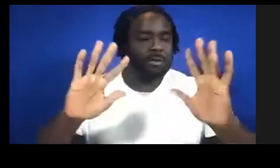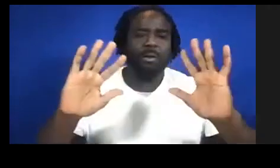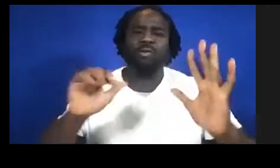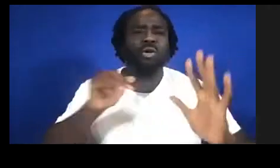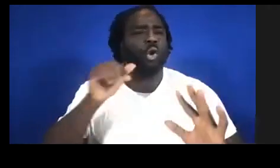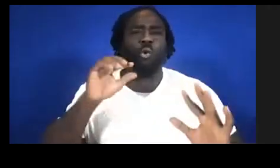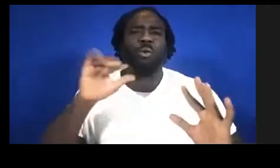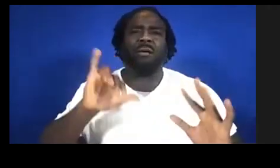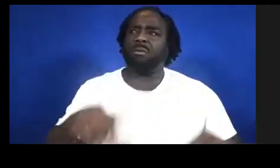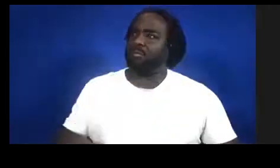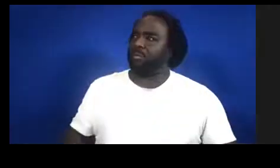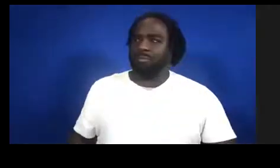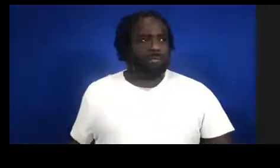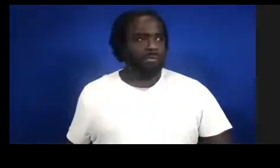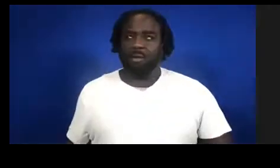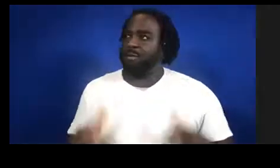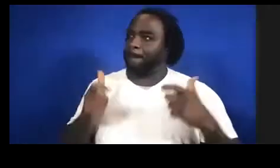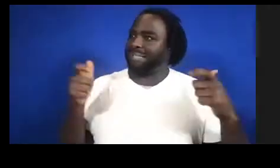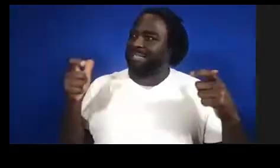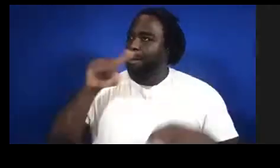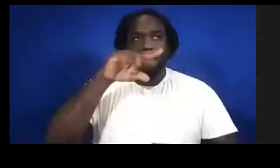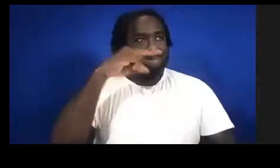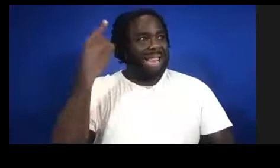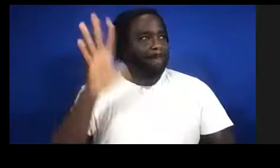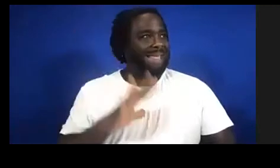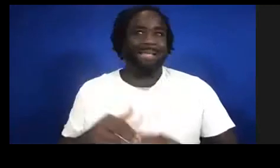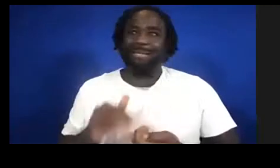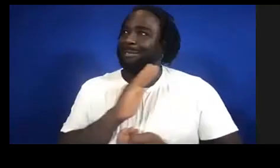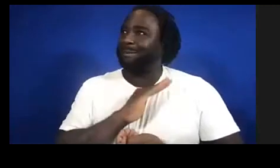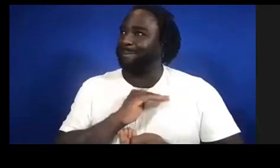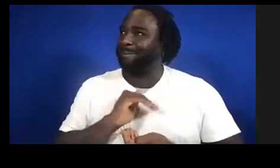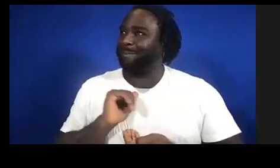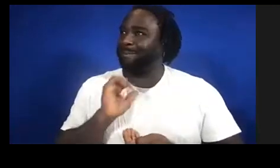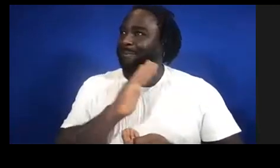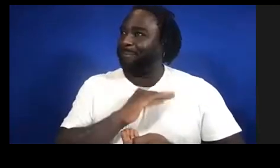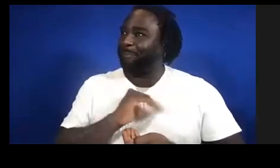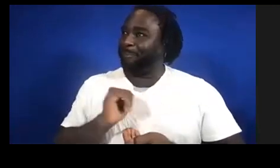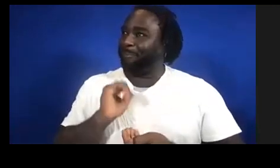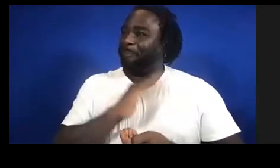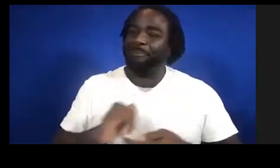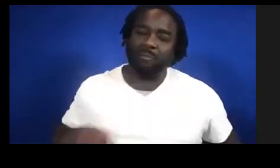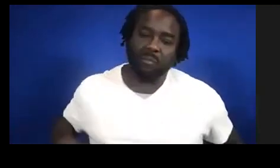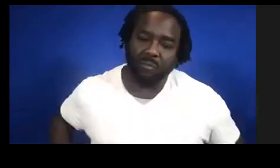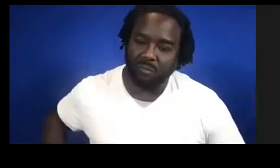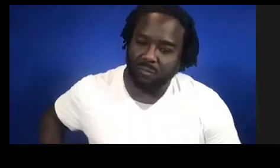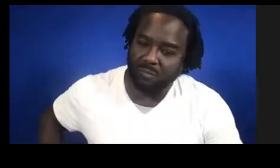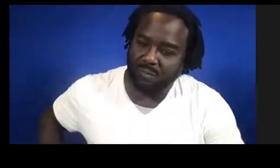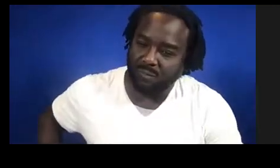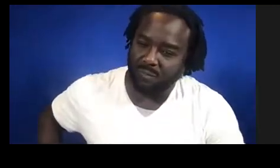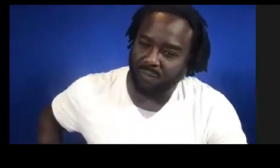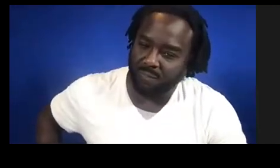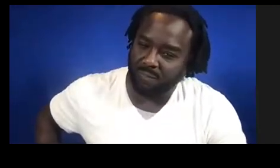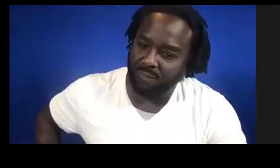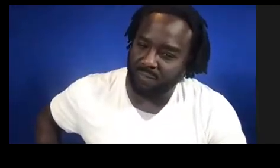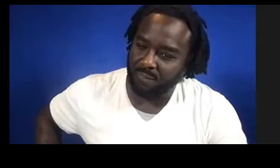I'm gonna go ahead and come out and tell you that. Don't judge me. You saying this big black man holding this